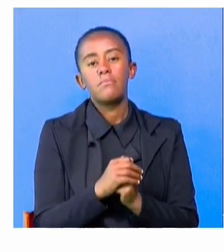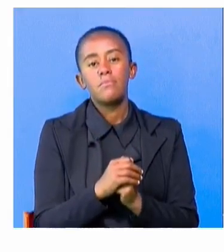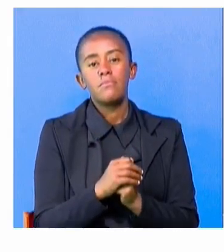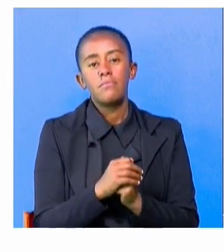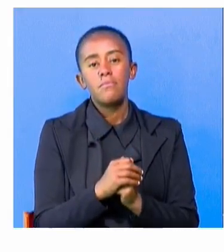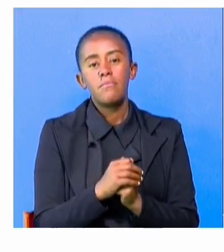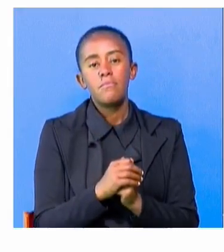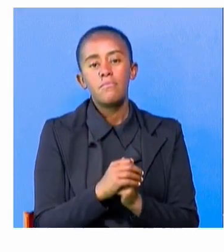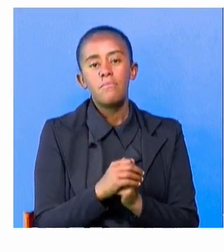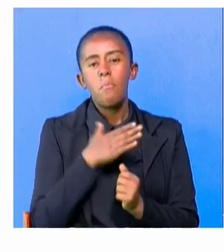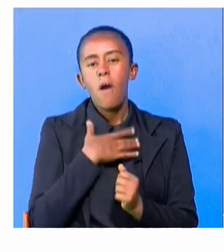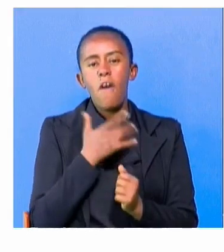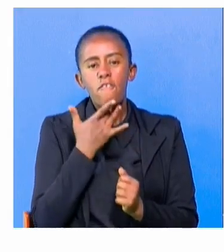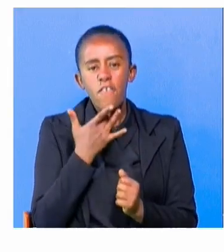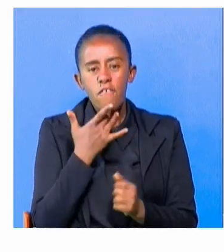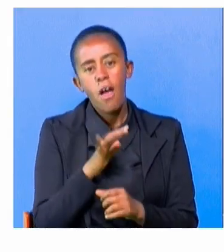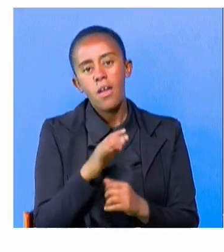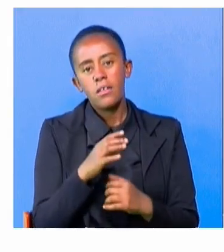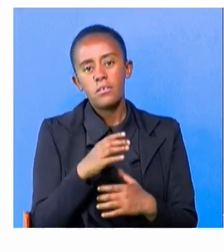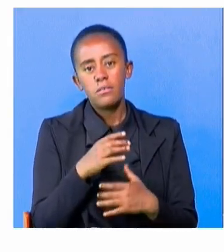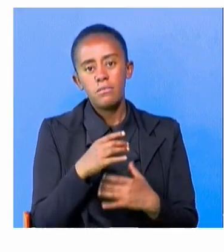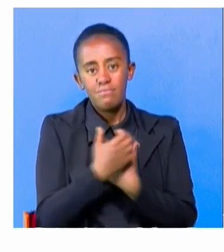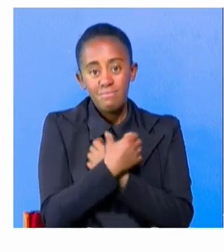My favorite drink